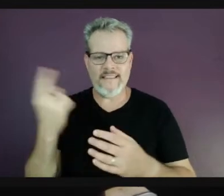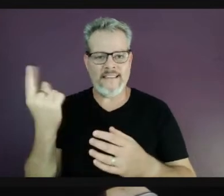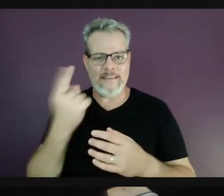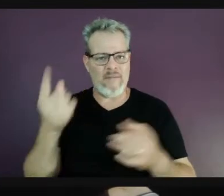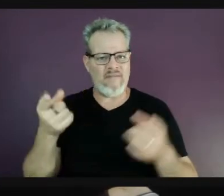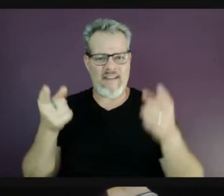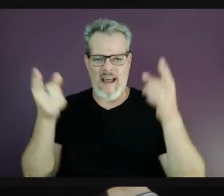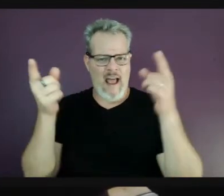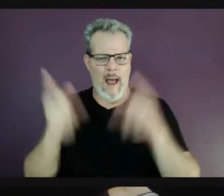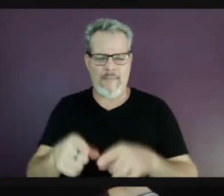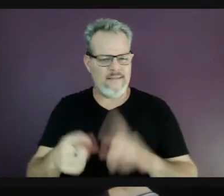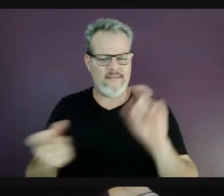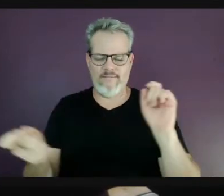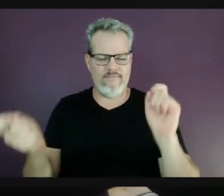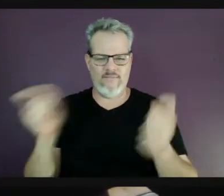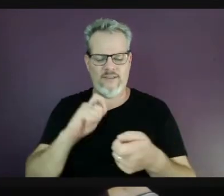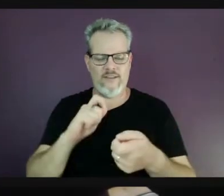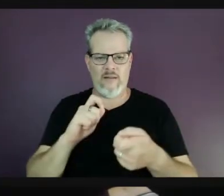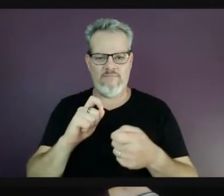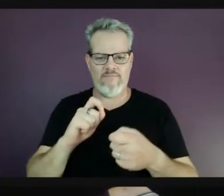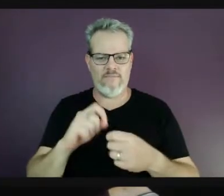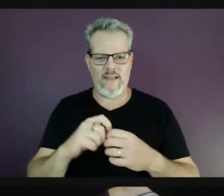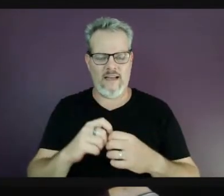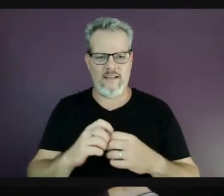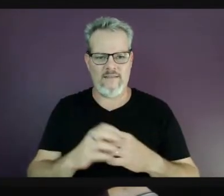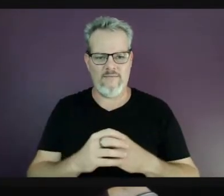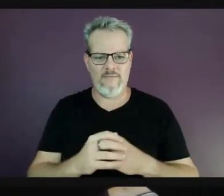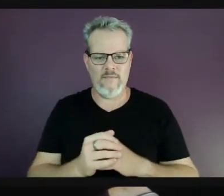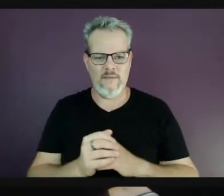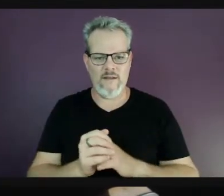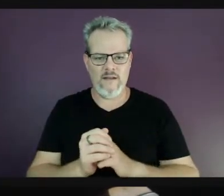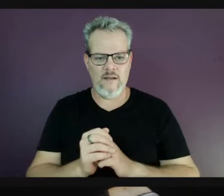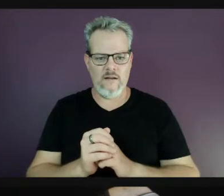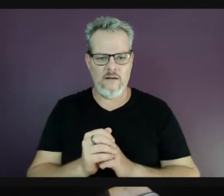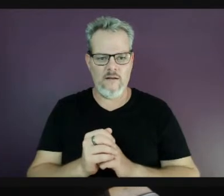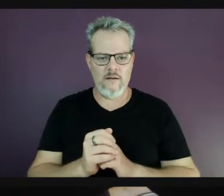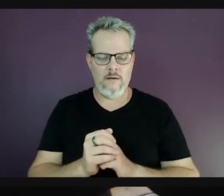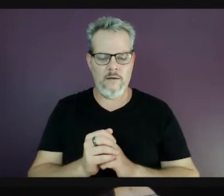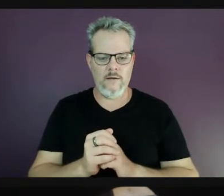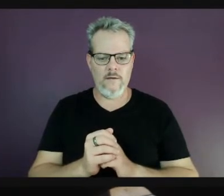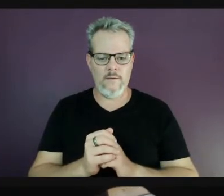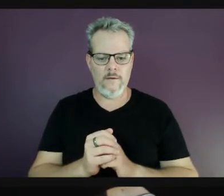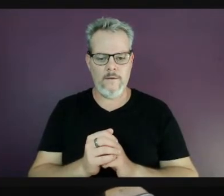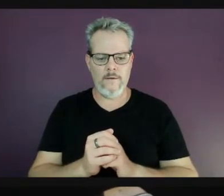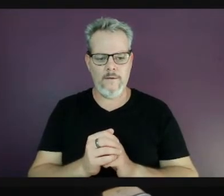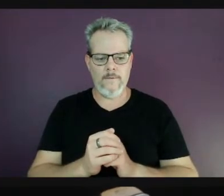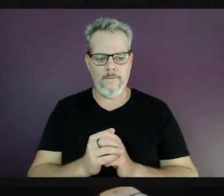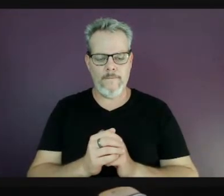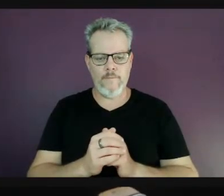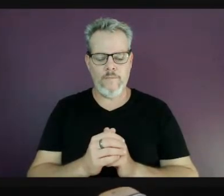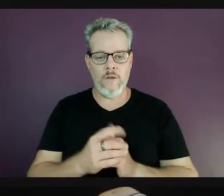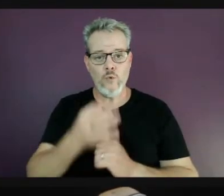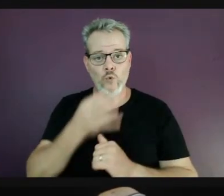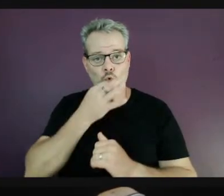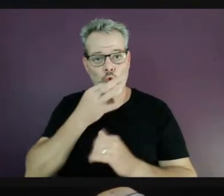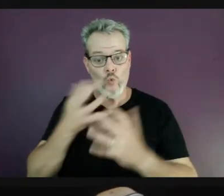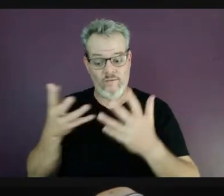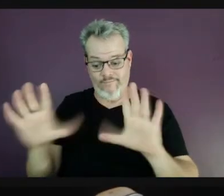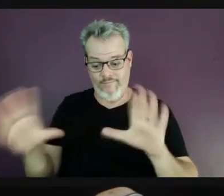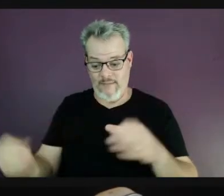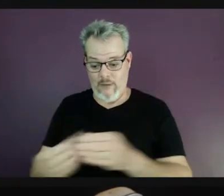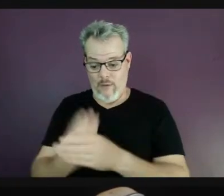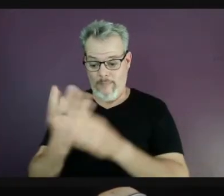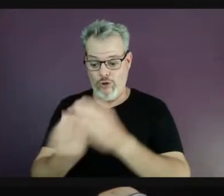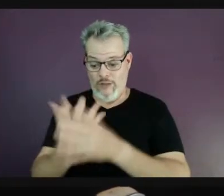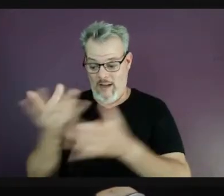eruption that changed the way that the ground is configured. When magma pressure came back in shortly after the eruption was over, it's now